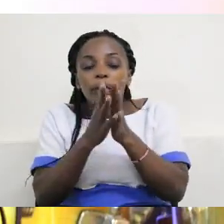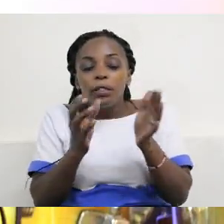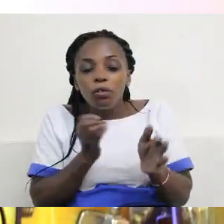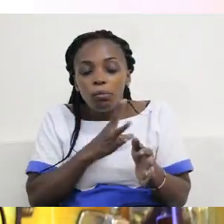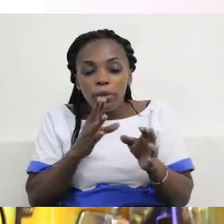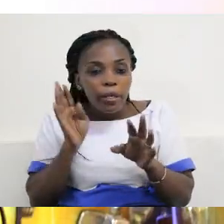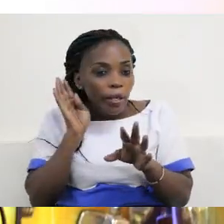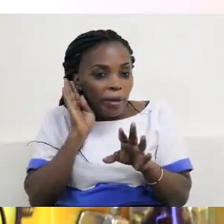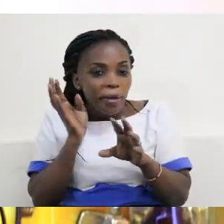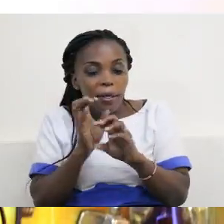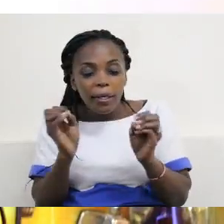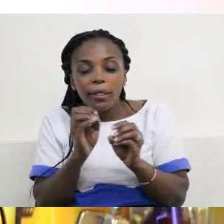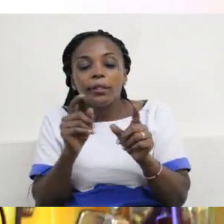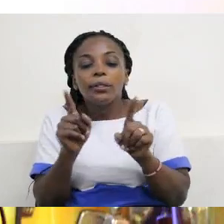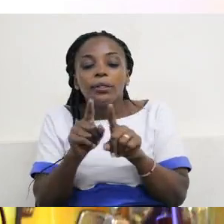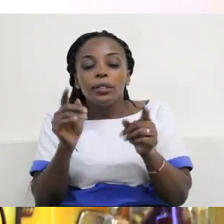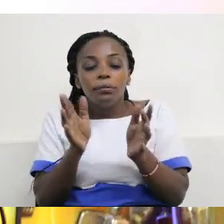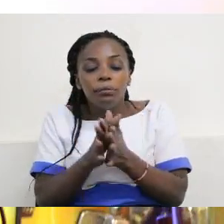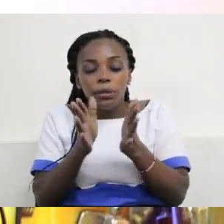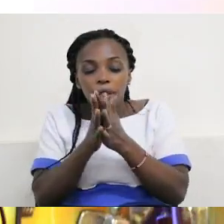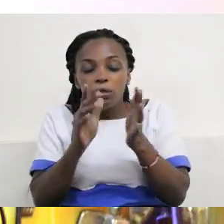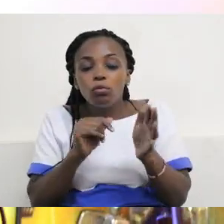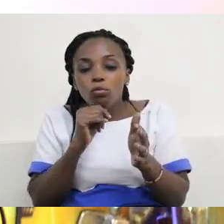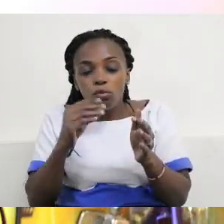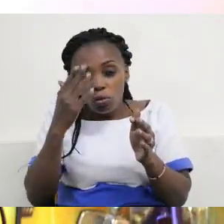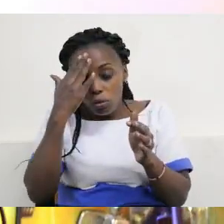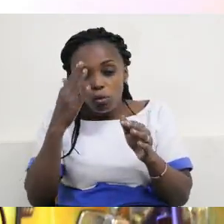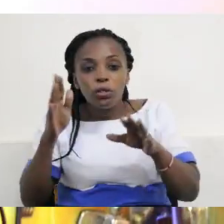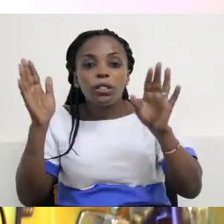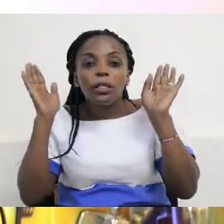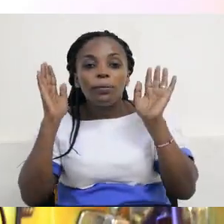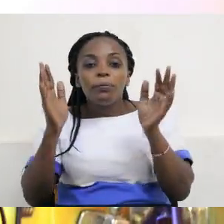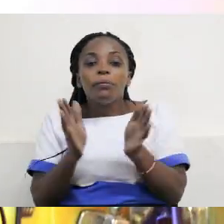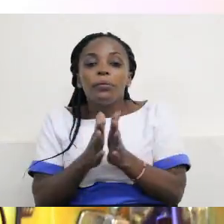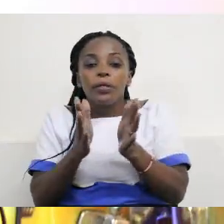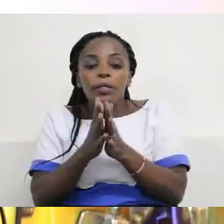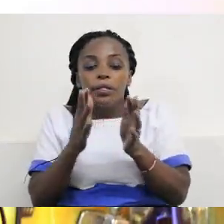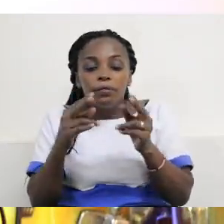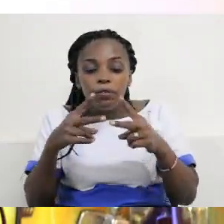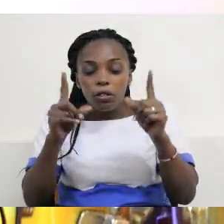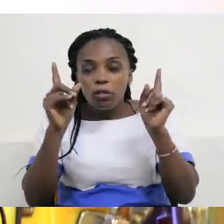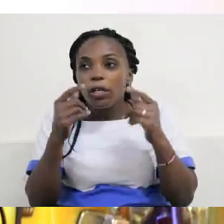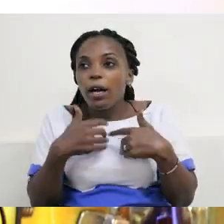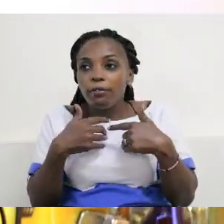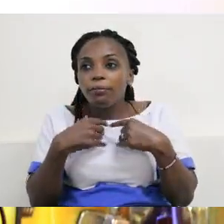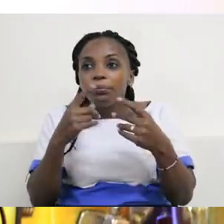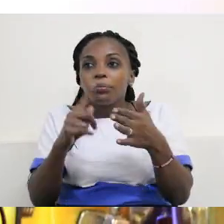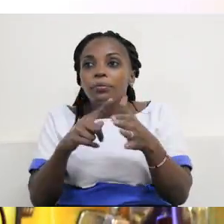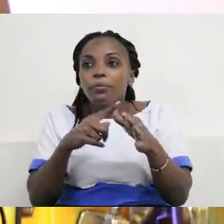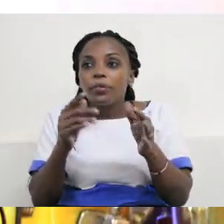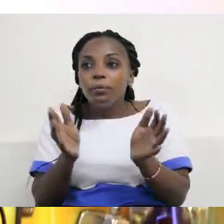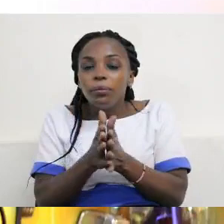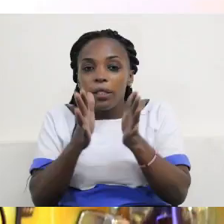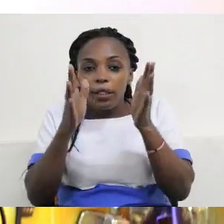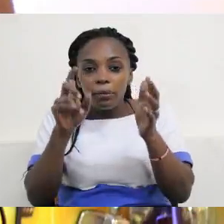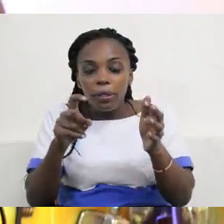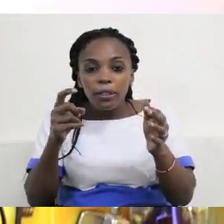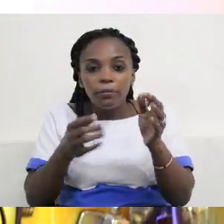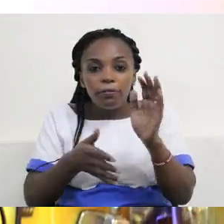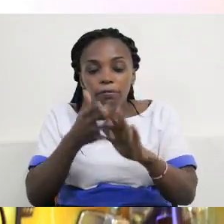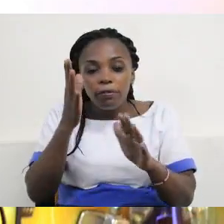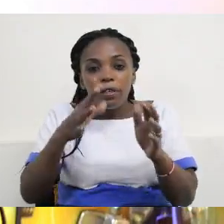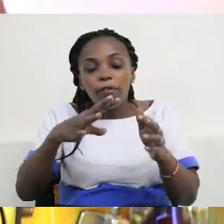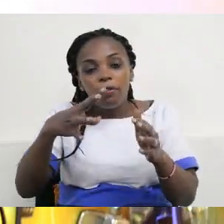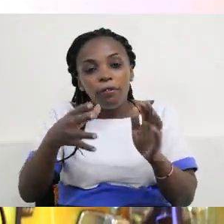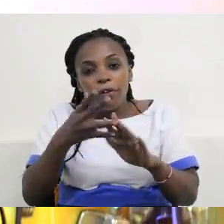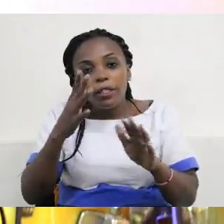complaints and knows no surrender. Praise has the victory. And therefore, praise must go first every day.